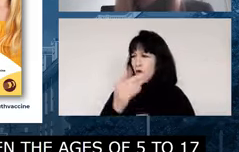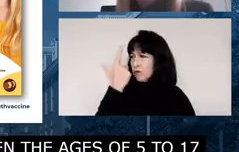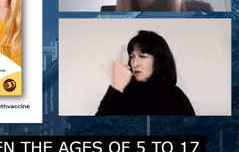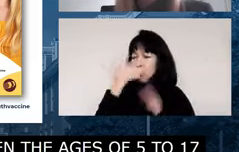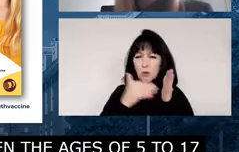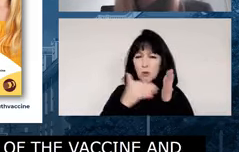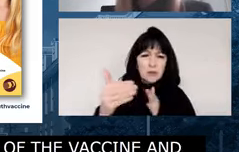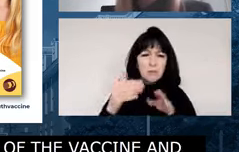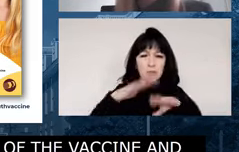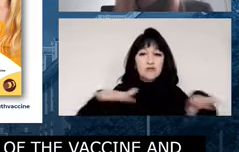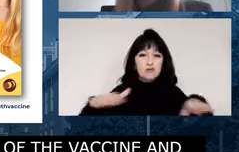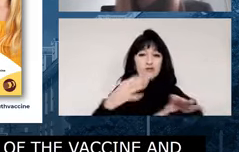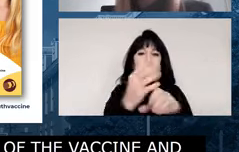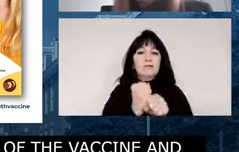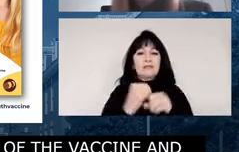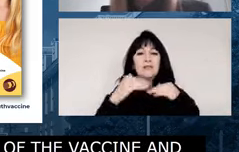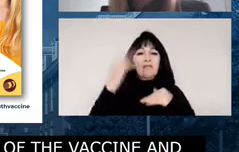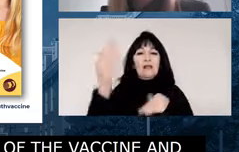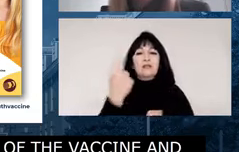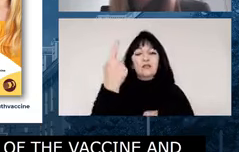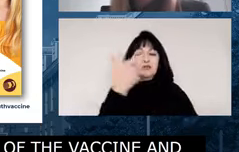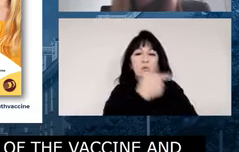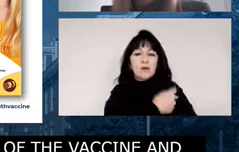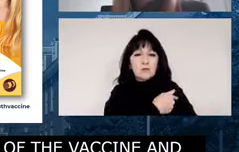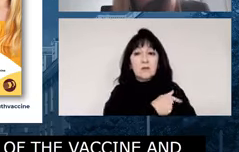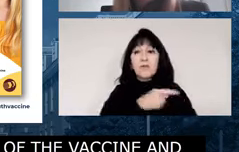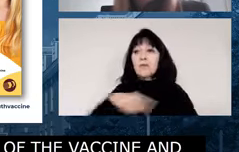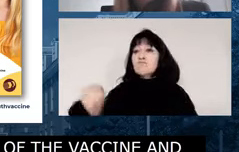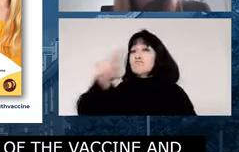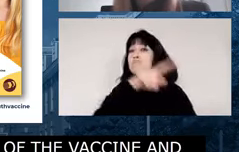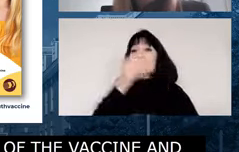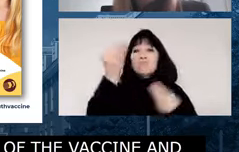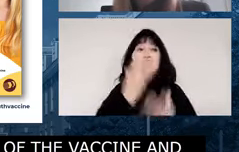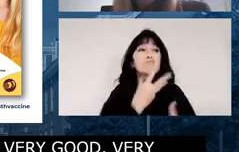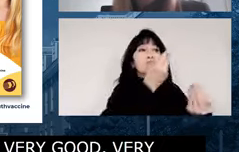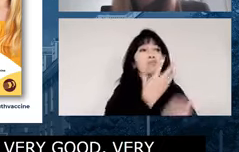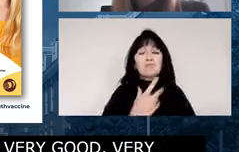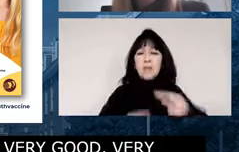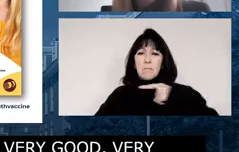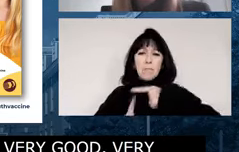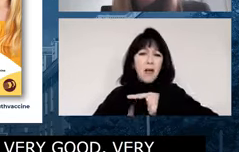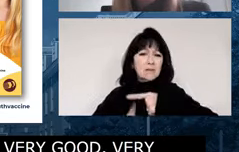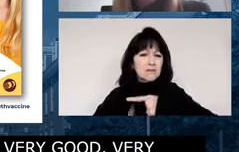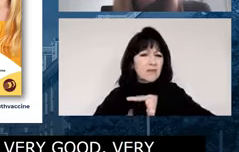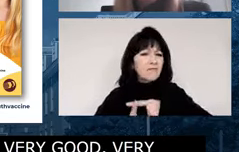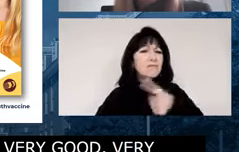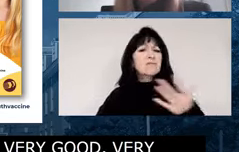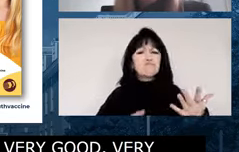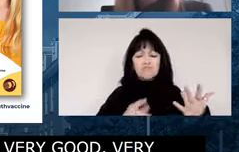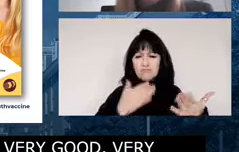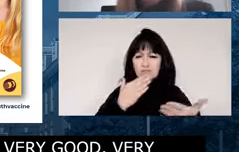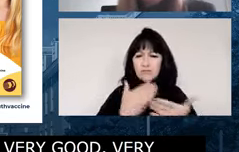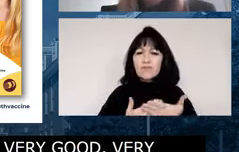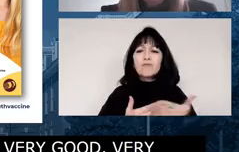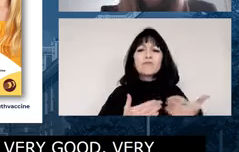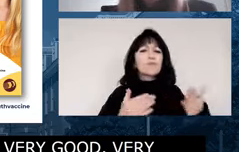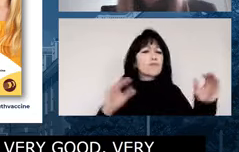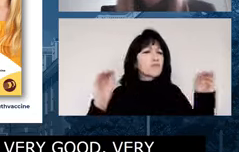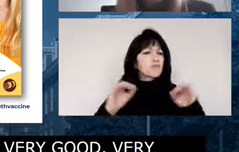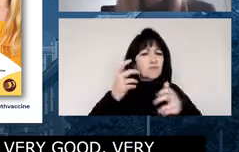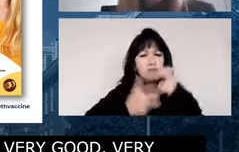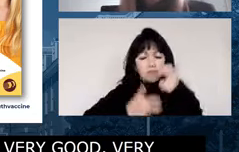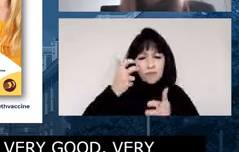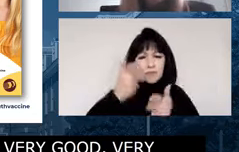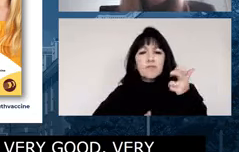been very good, very positive for the Pfizer vaccine among these age groups.